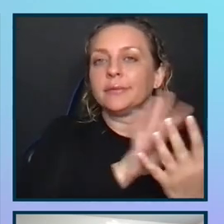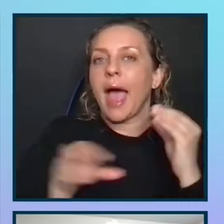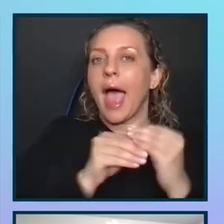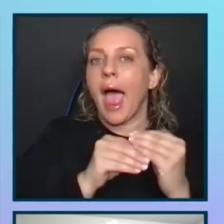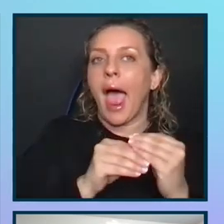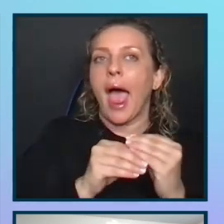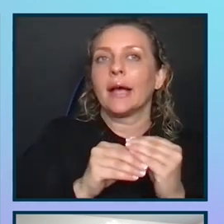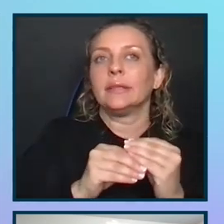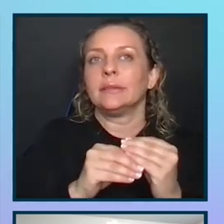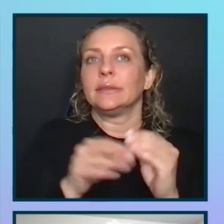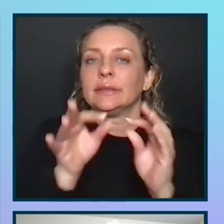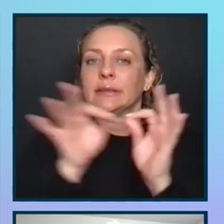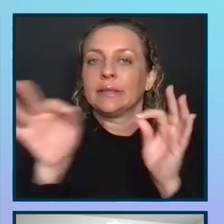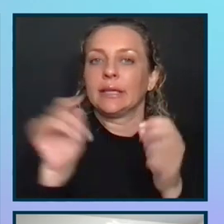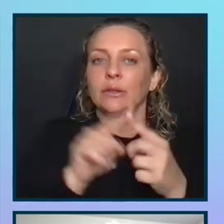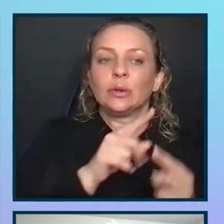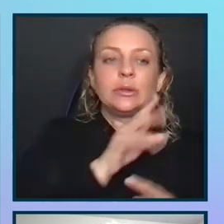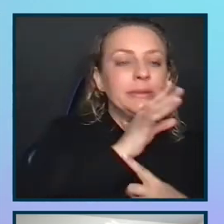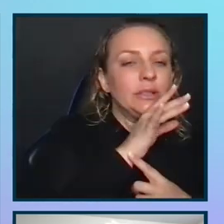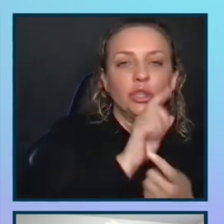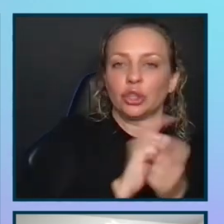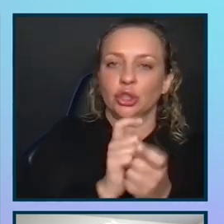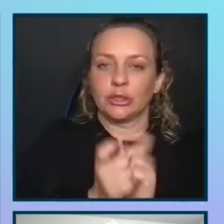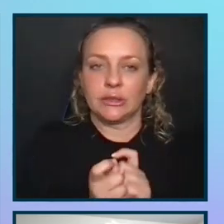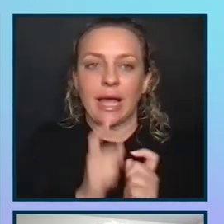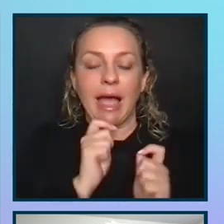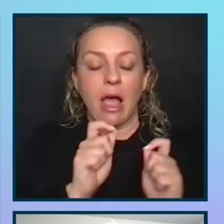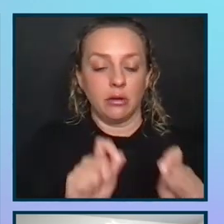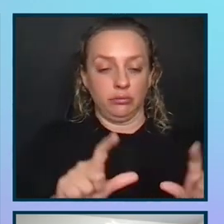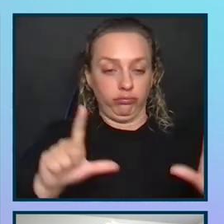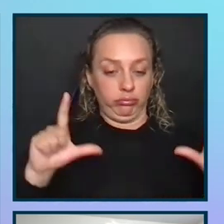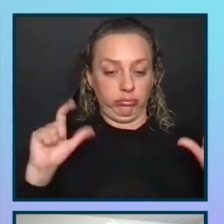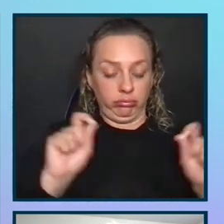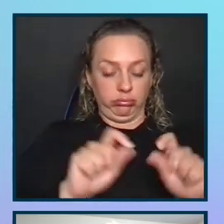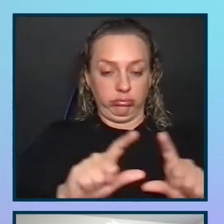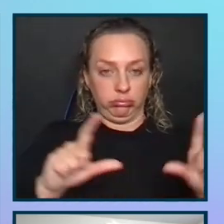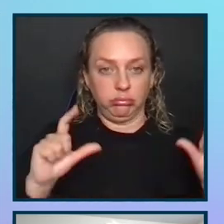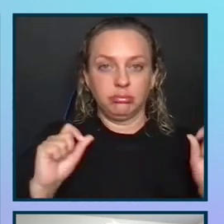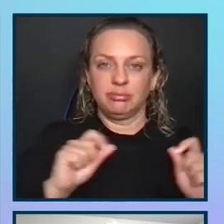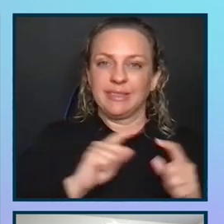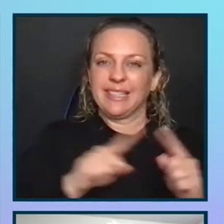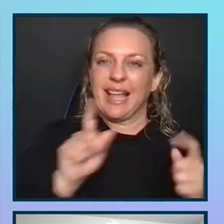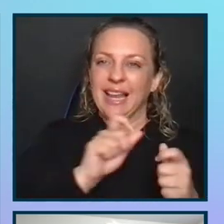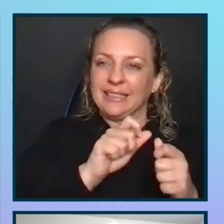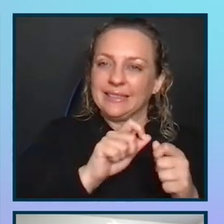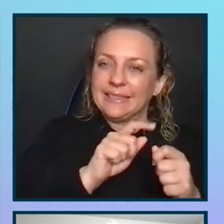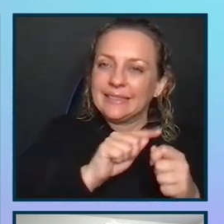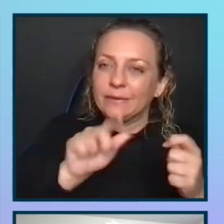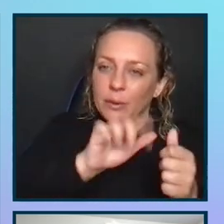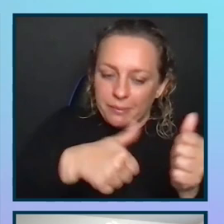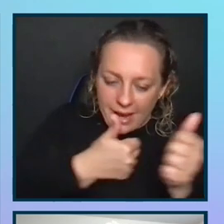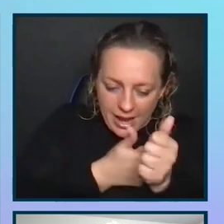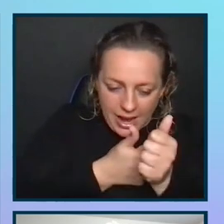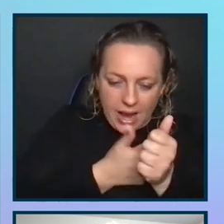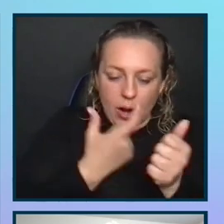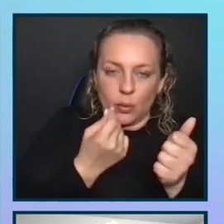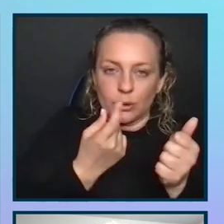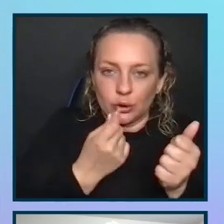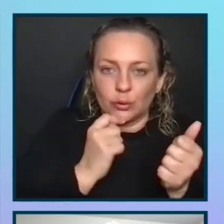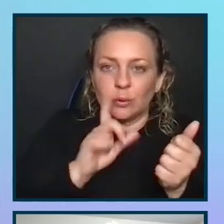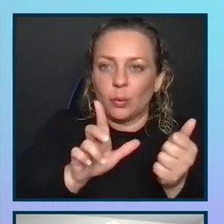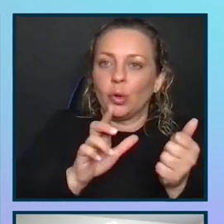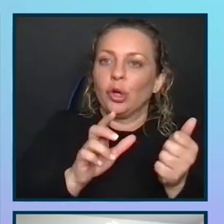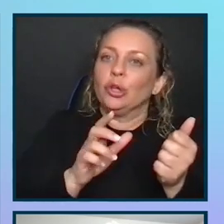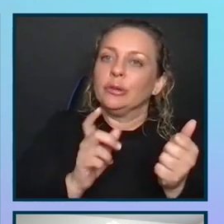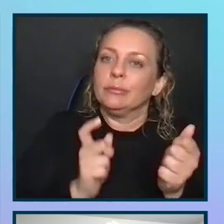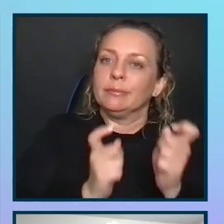for magnification of text. There's a lot of under the hood stuff too that overlay providers often will promise and in